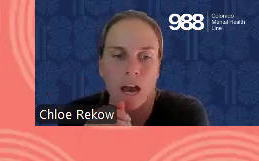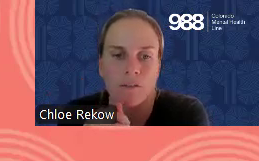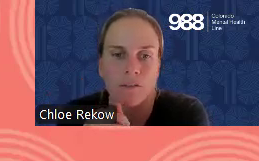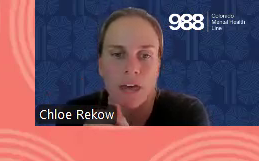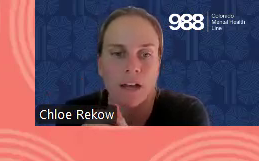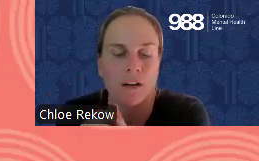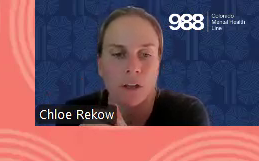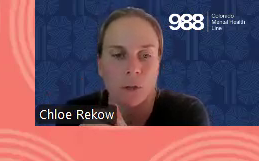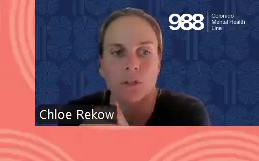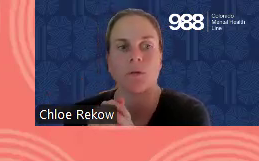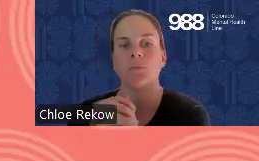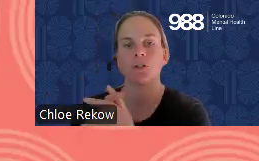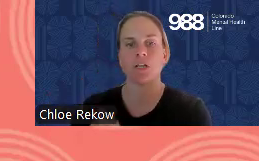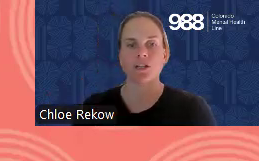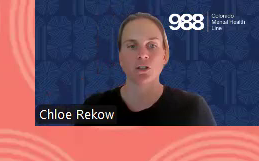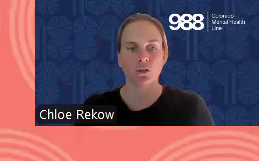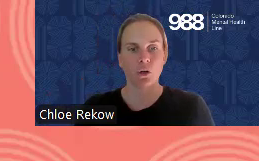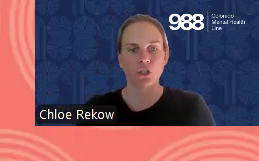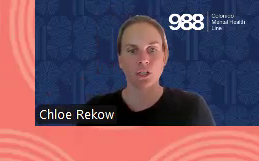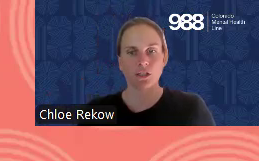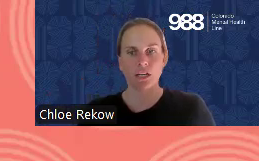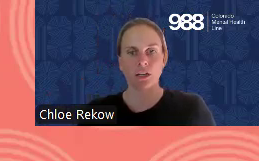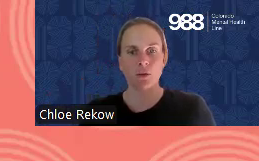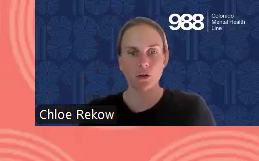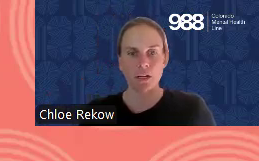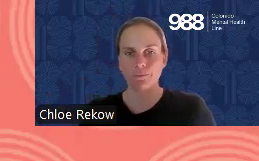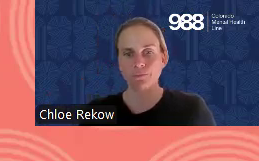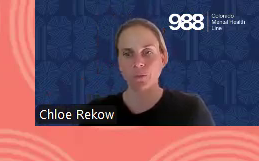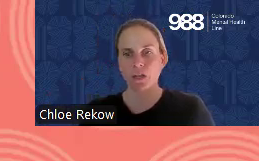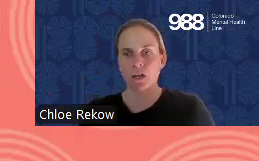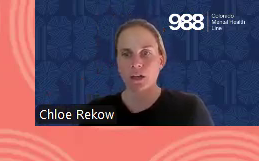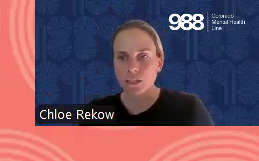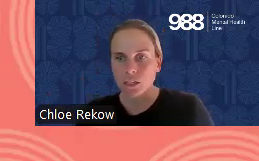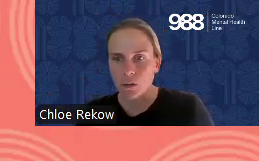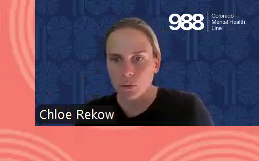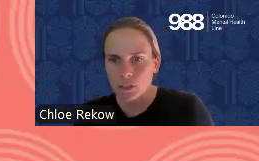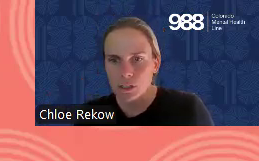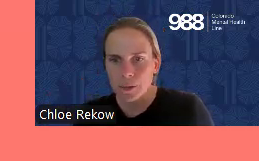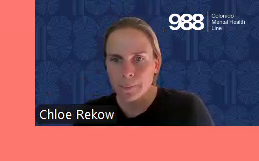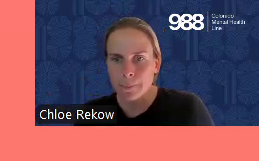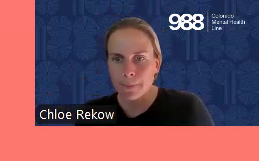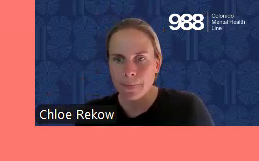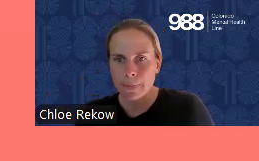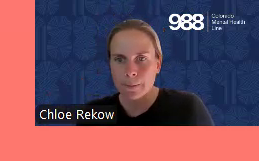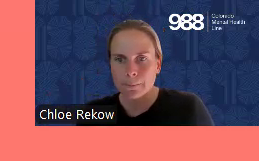that we have that available to people to answer those questions in community. Next slide, please.